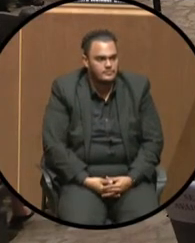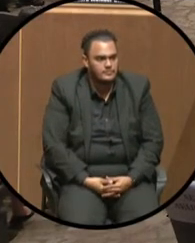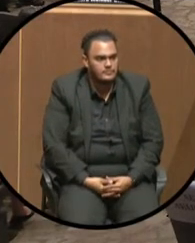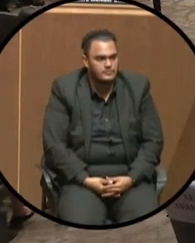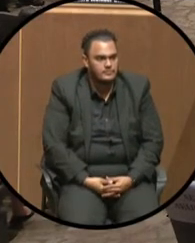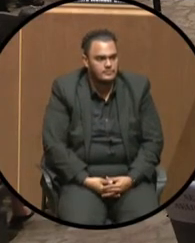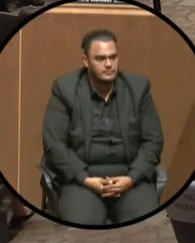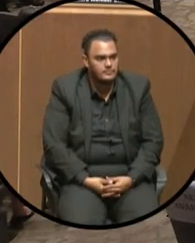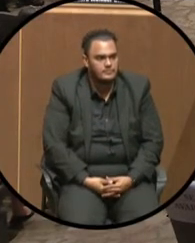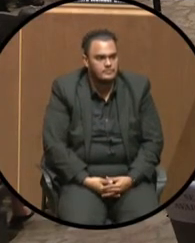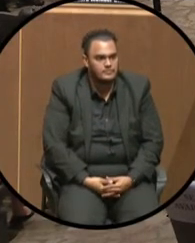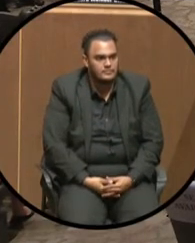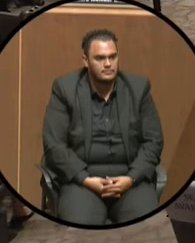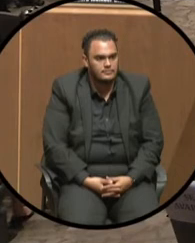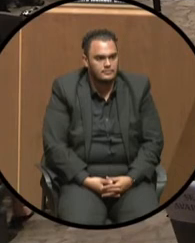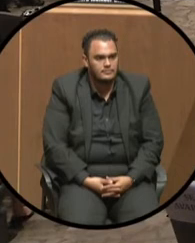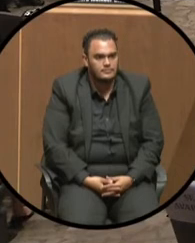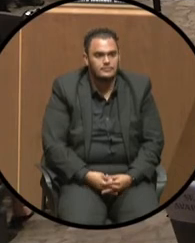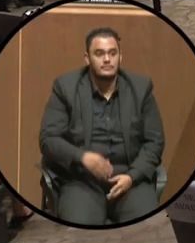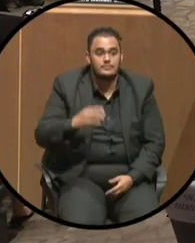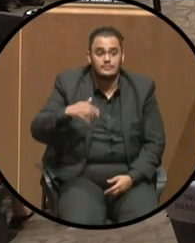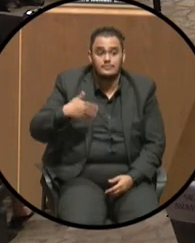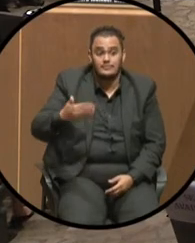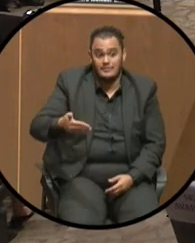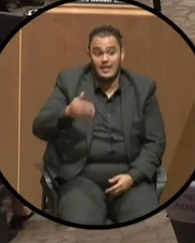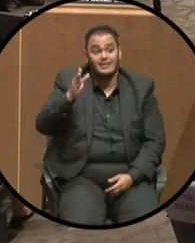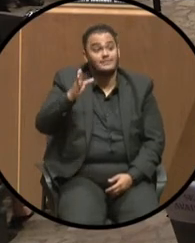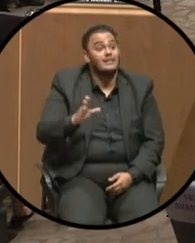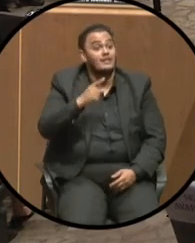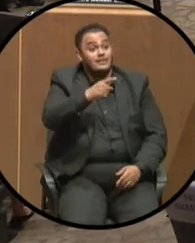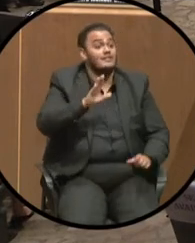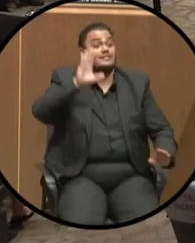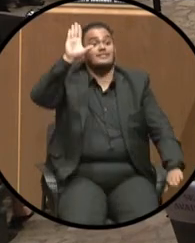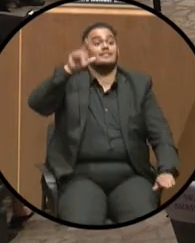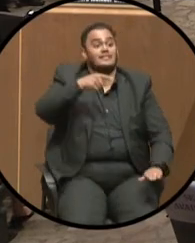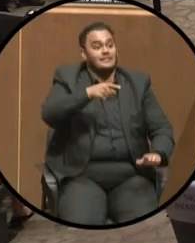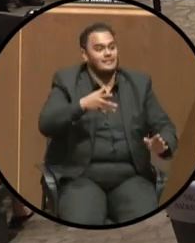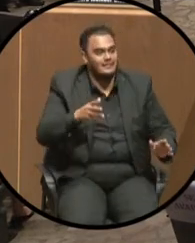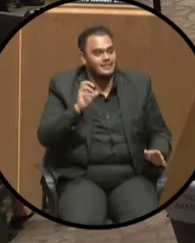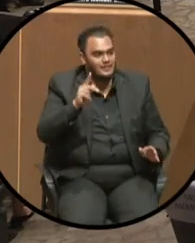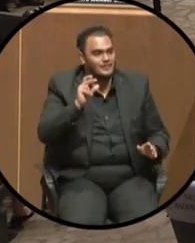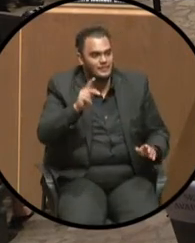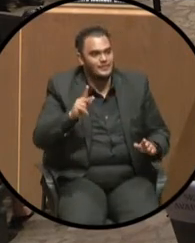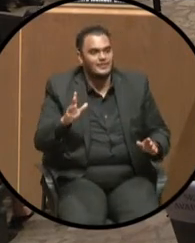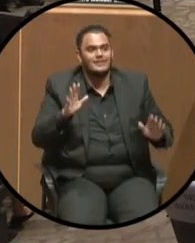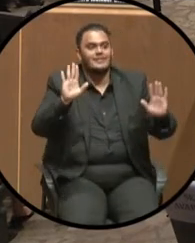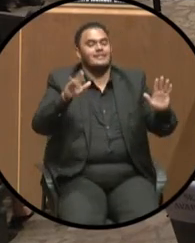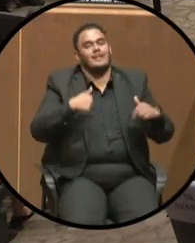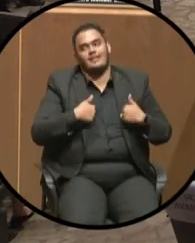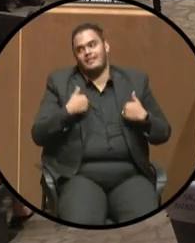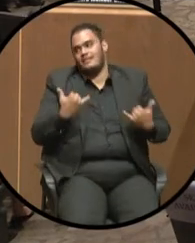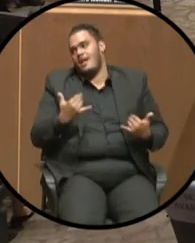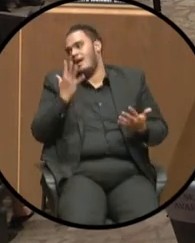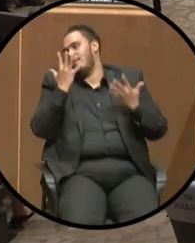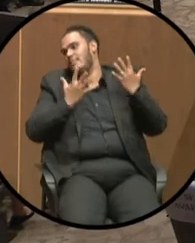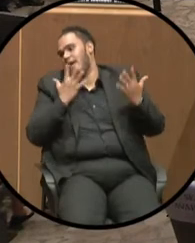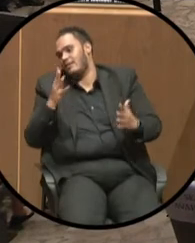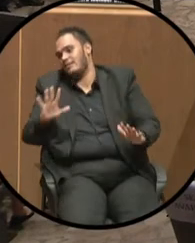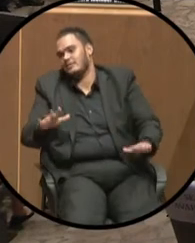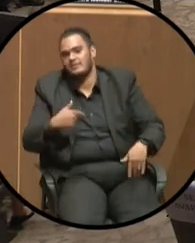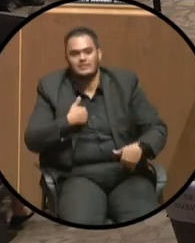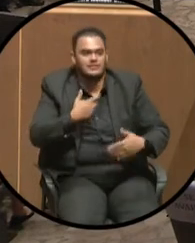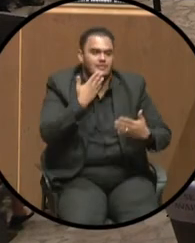Madam Chair, I believe that's your next speaker. The lady who we had skipped before, yes, ma'am. That's what I thought. I'm so perplexed. Thank